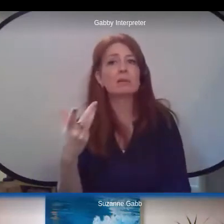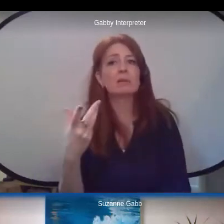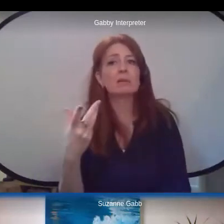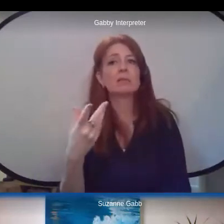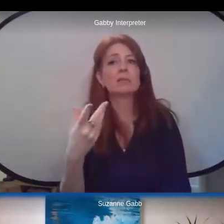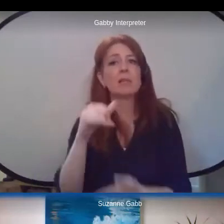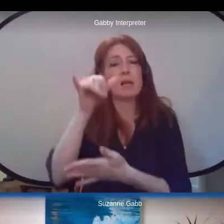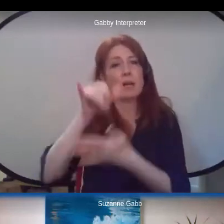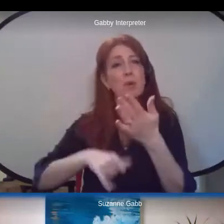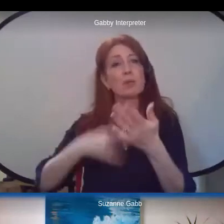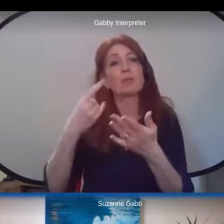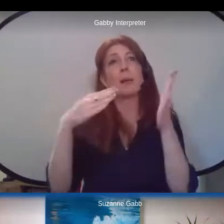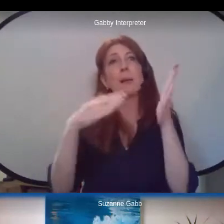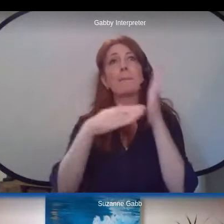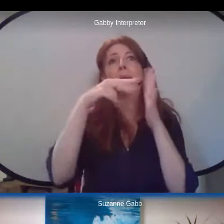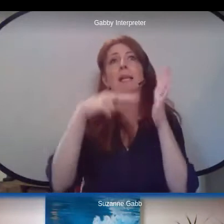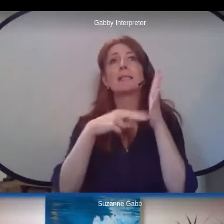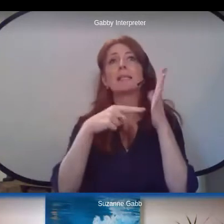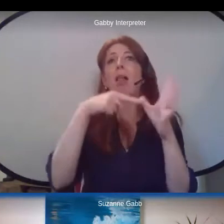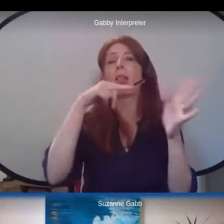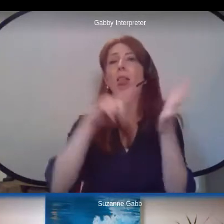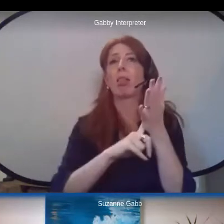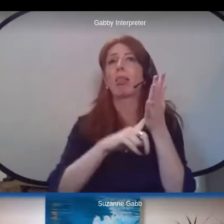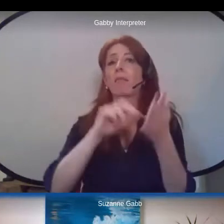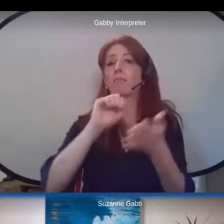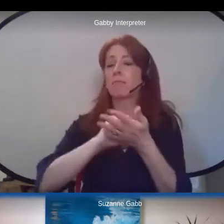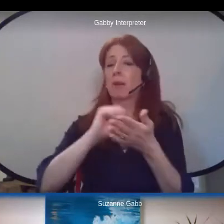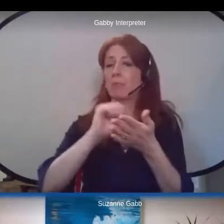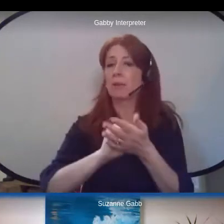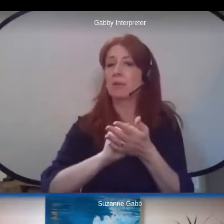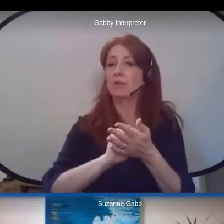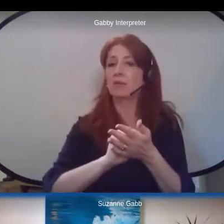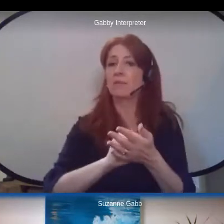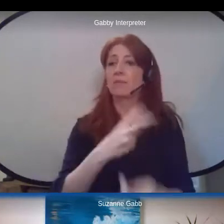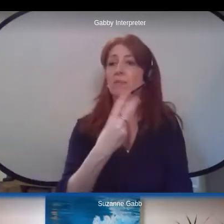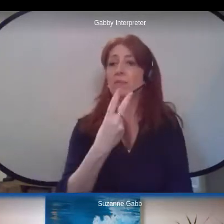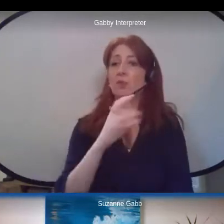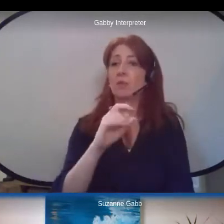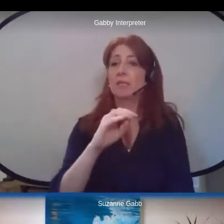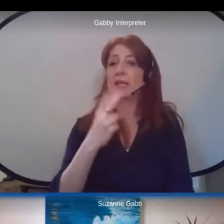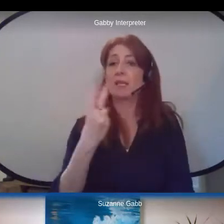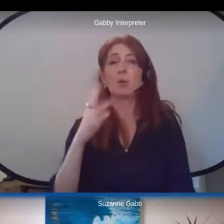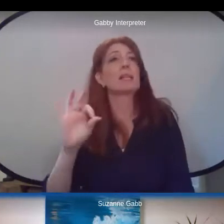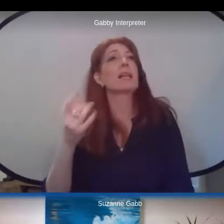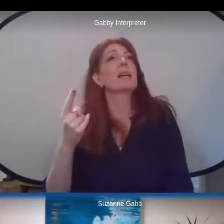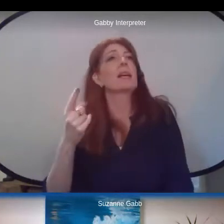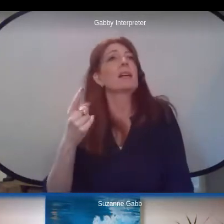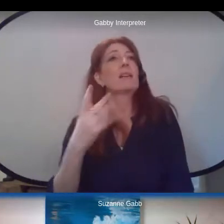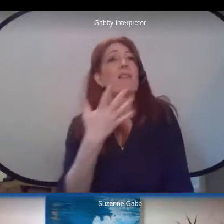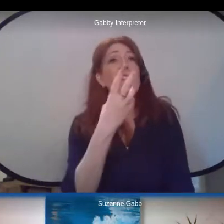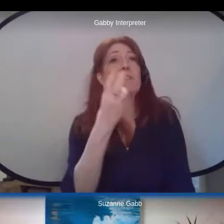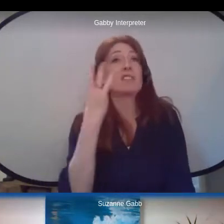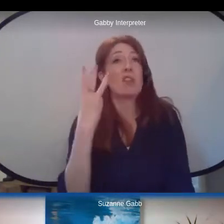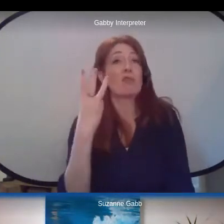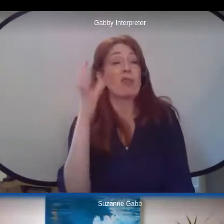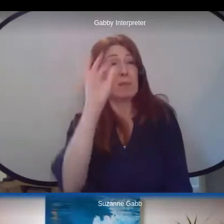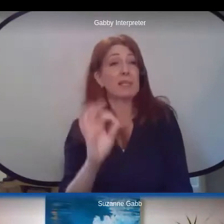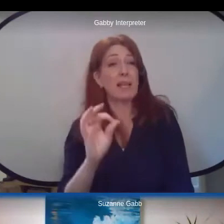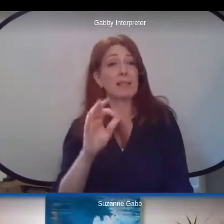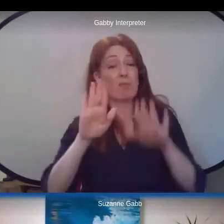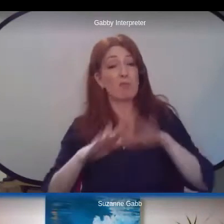Mintel published in June 2020, which showed 53% of Brits logging on and using some form